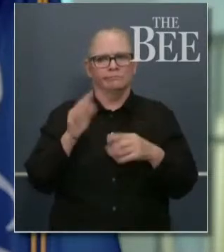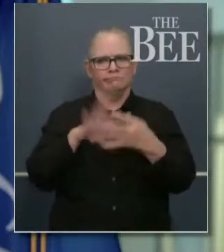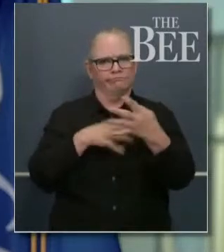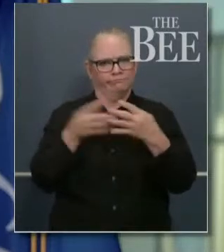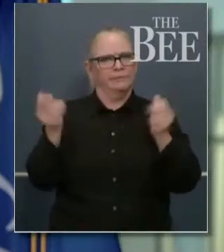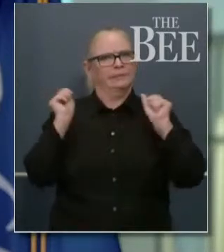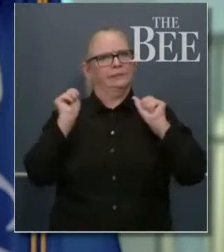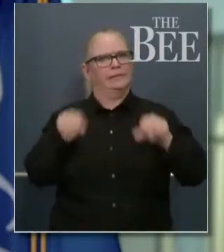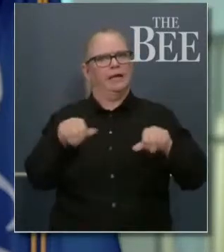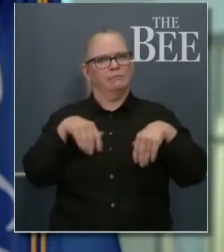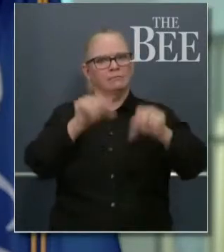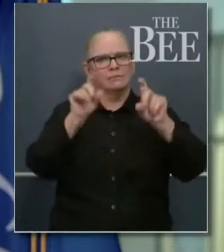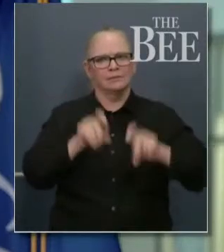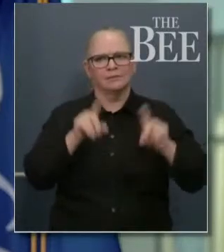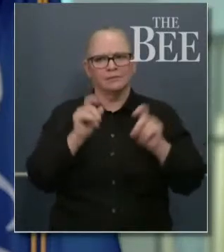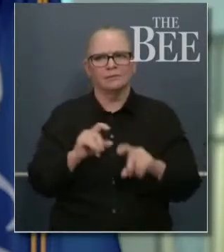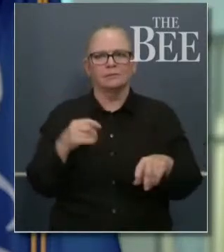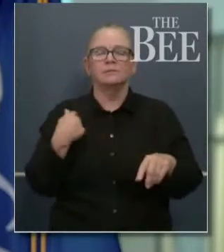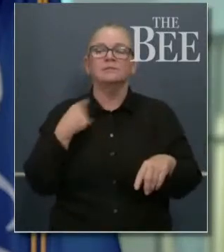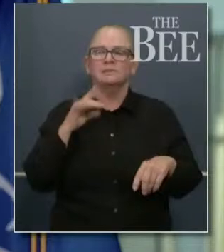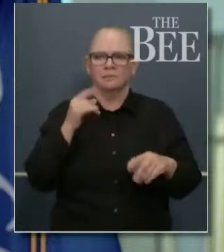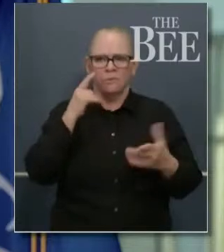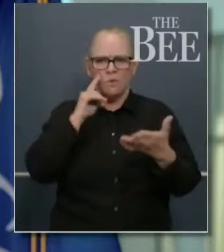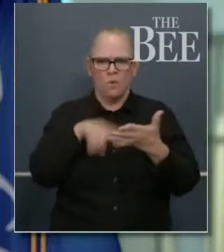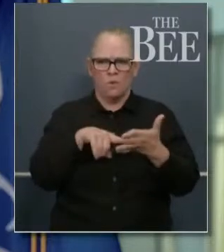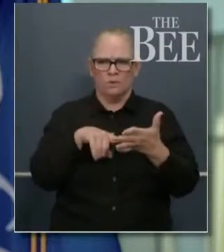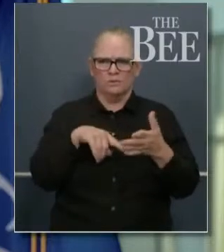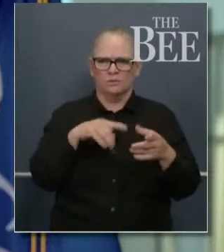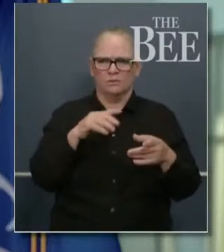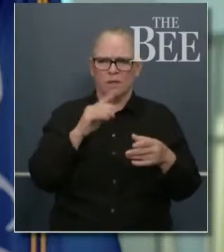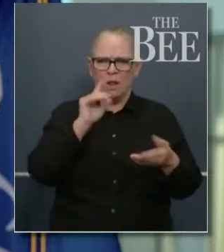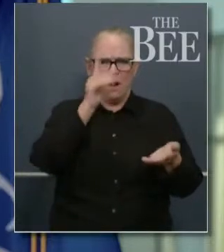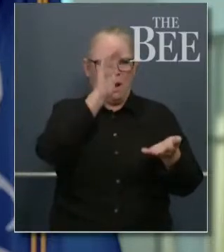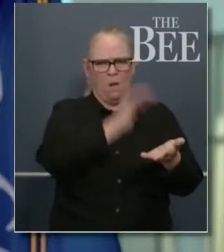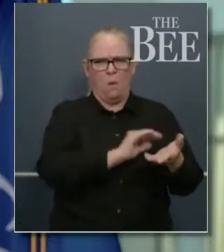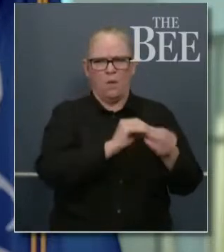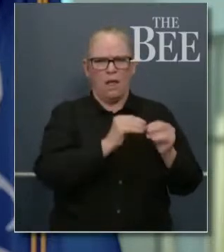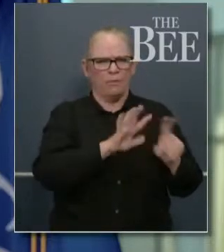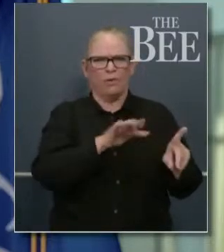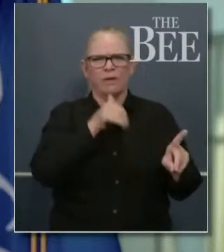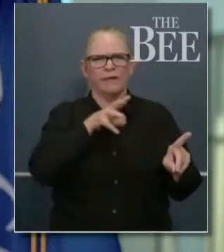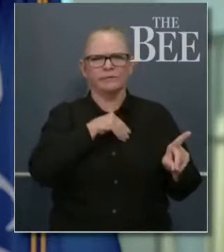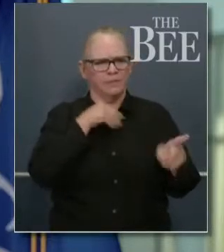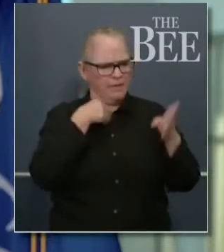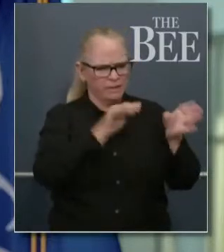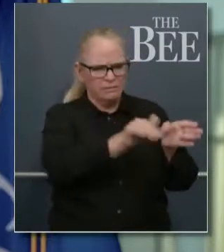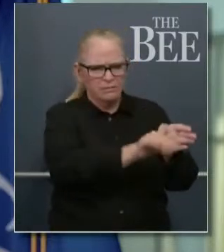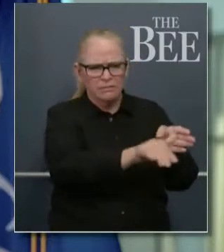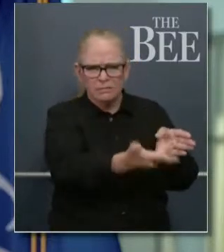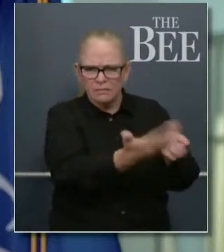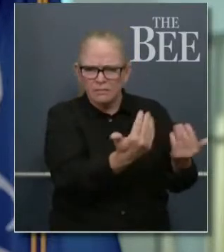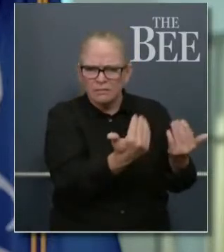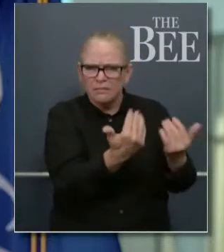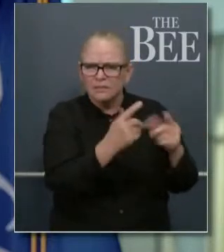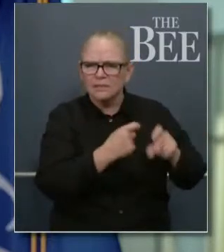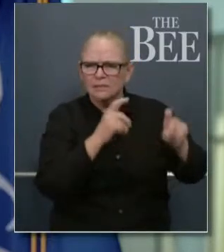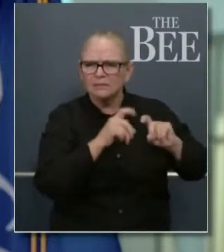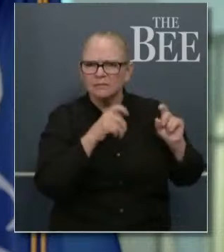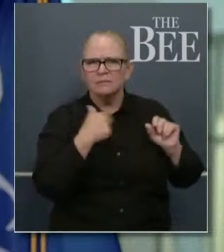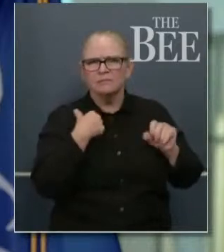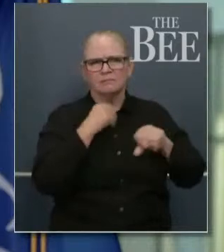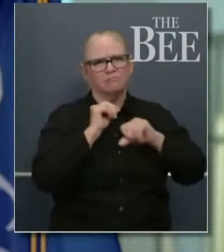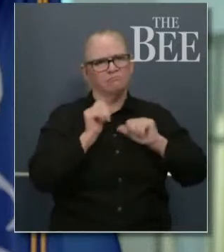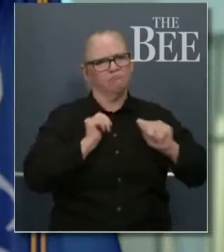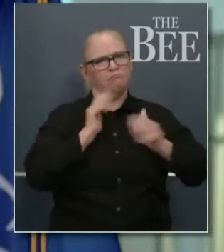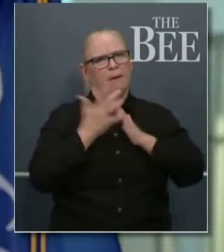They've made tremendous progress in many ways, many counties have, but we expect more. We still see counties